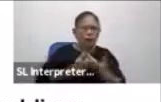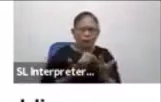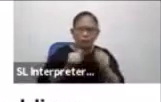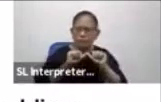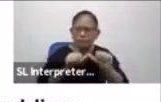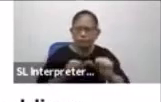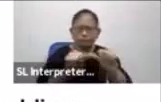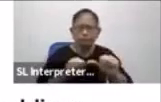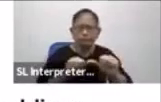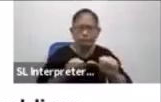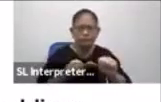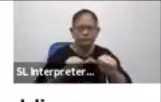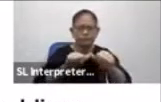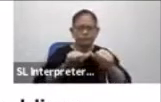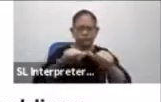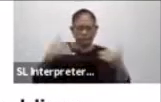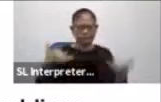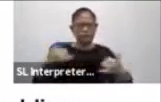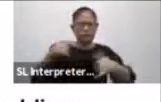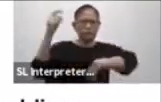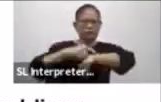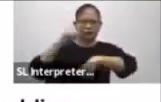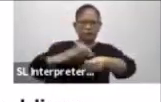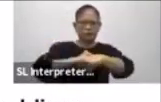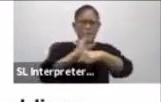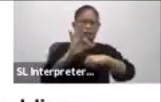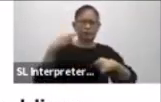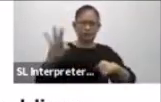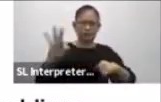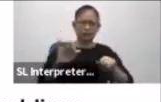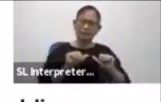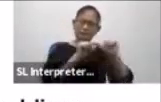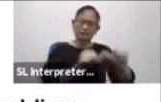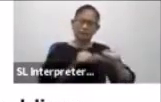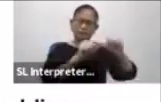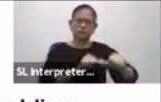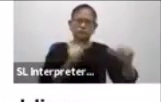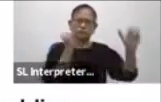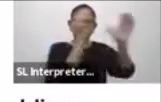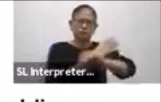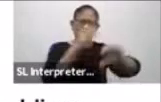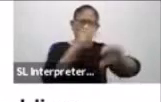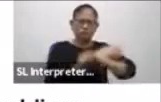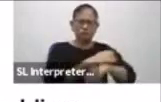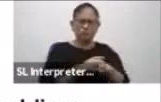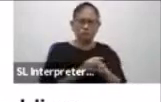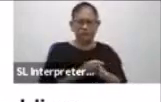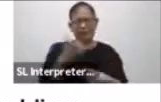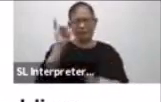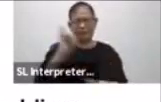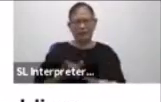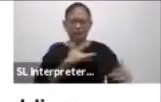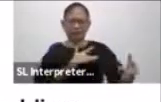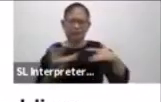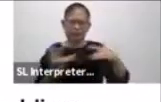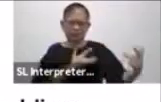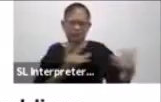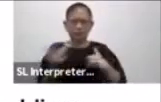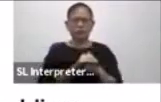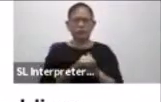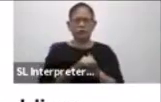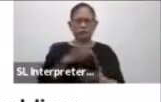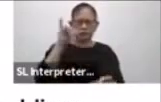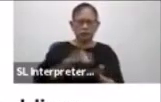Because COVID-19 continues to remain a challenge for a while, that remains another concern. Overall, there is a